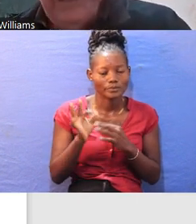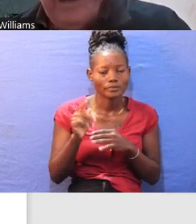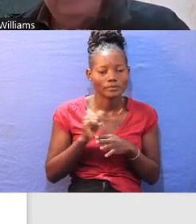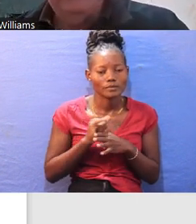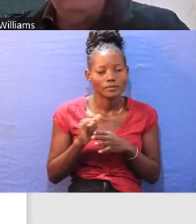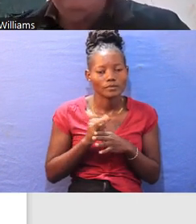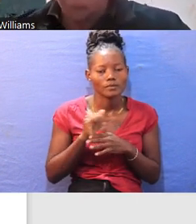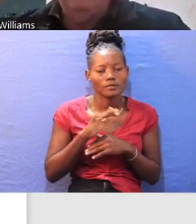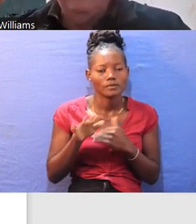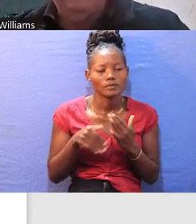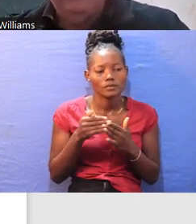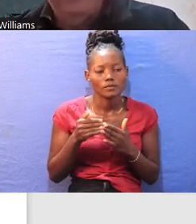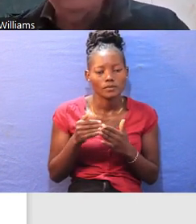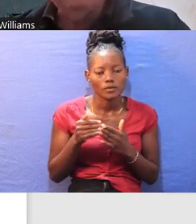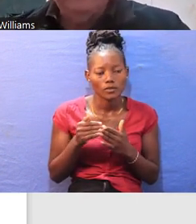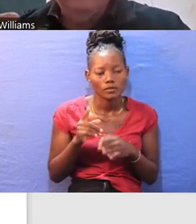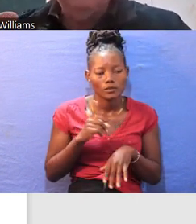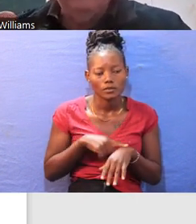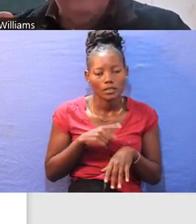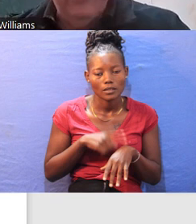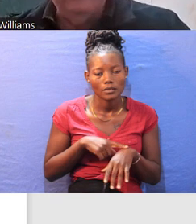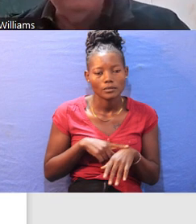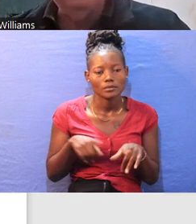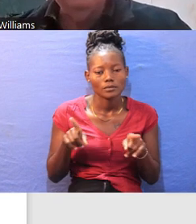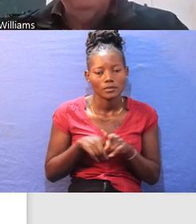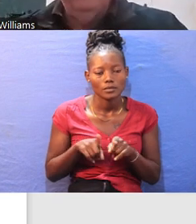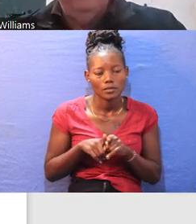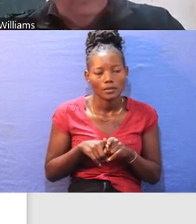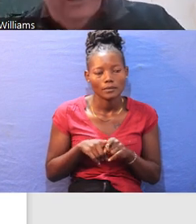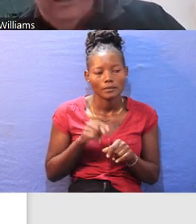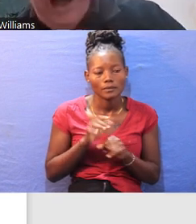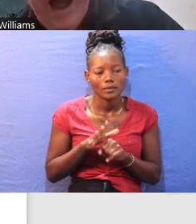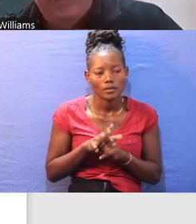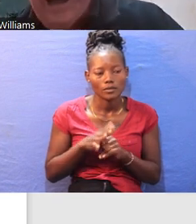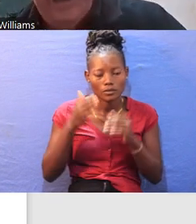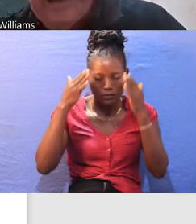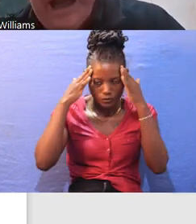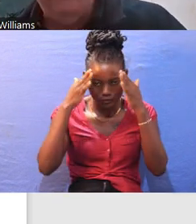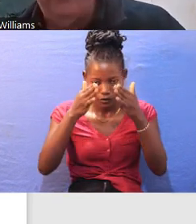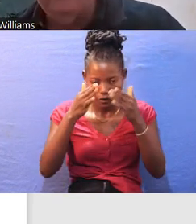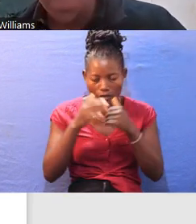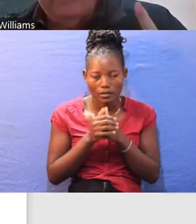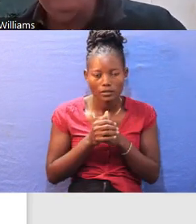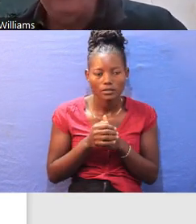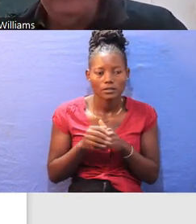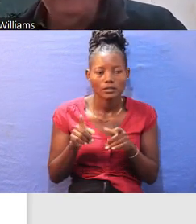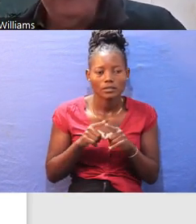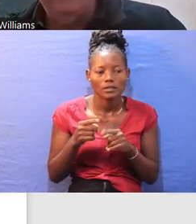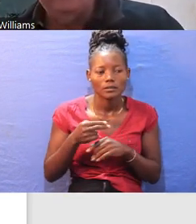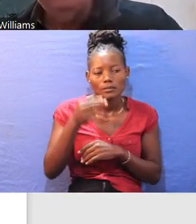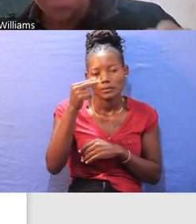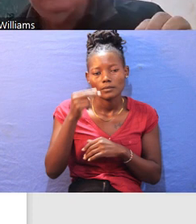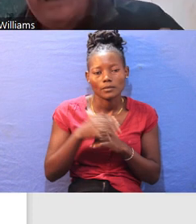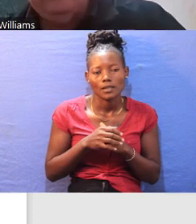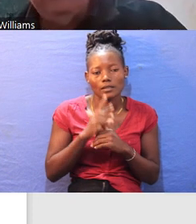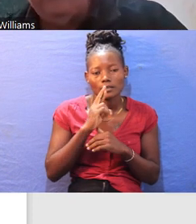needs to be timed. It needs to be with intent. It needs to be with focus. And a high output. That's how you get